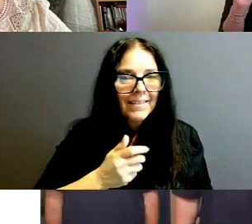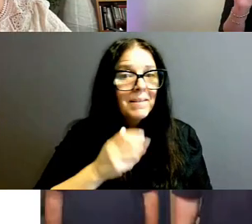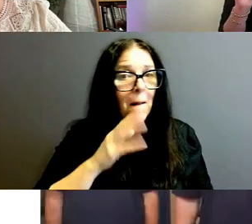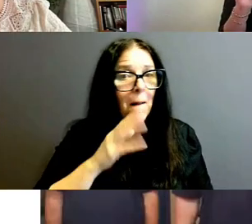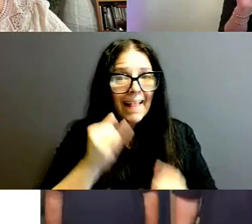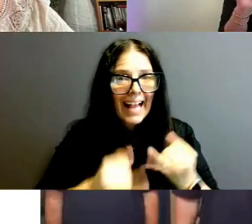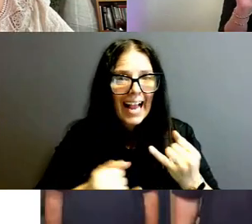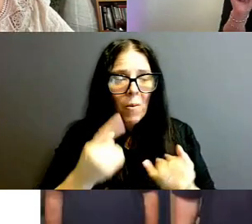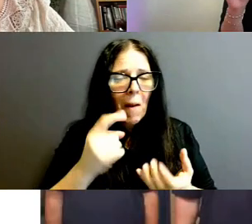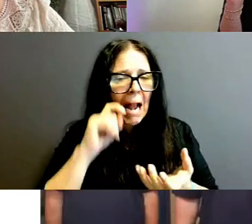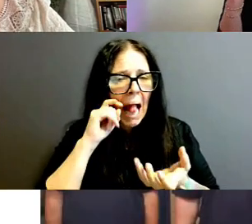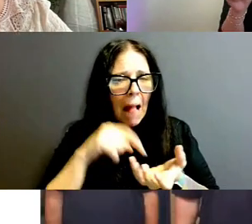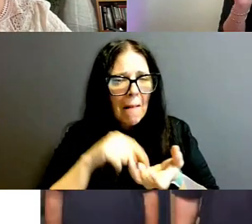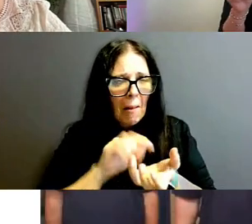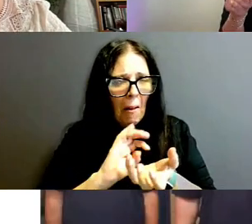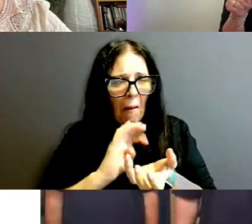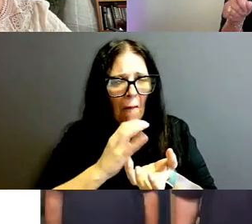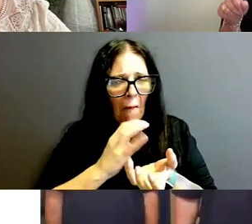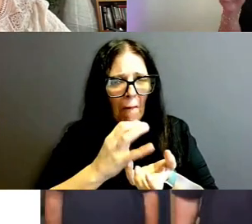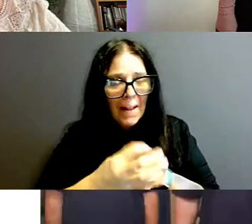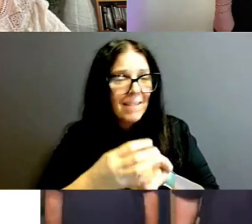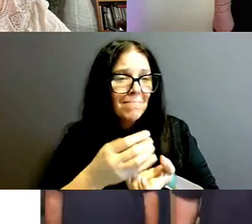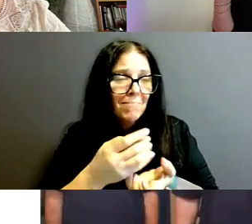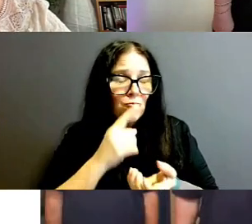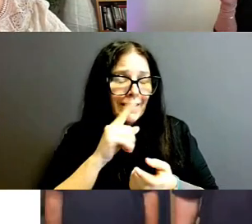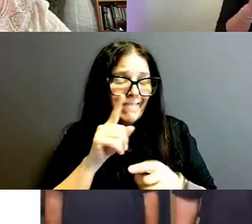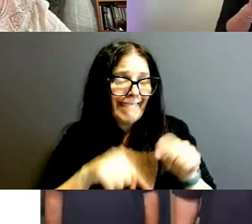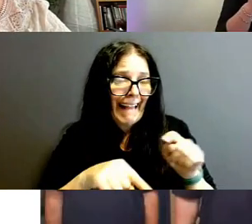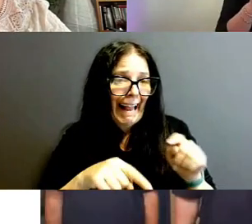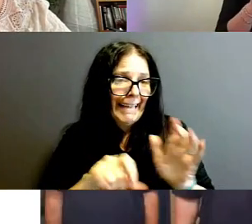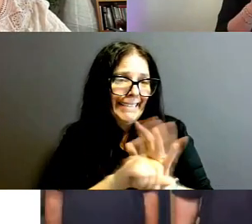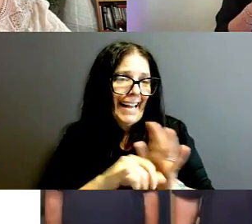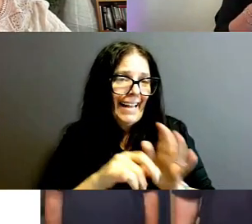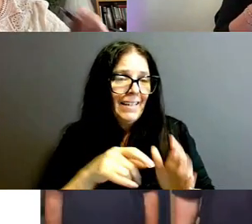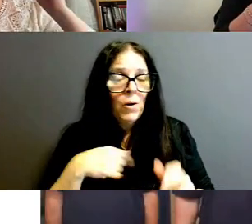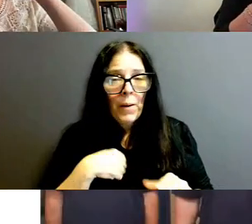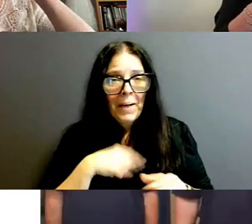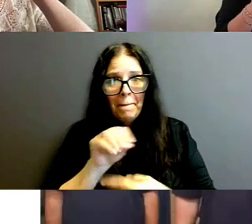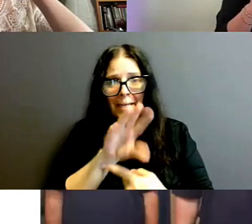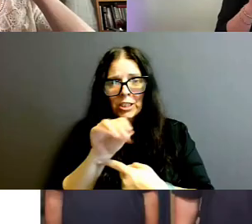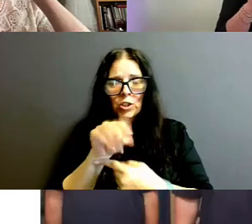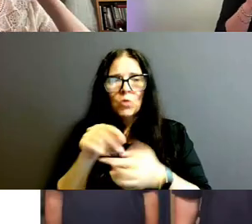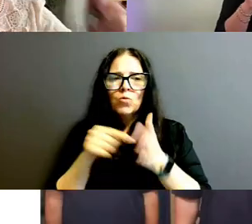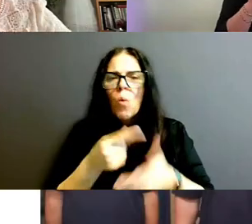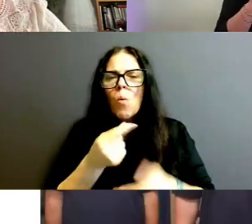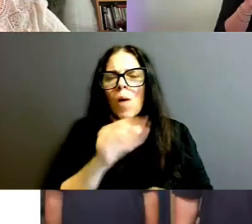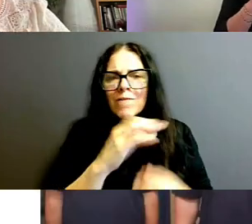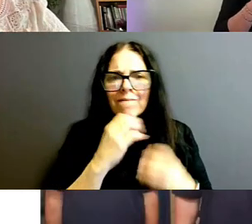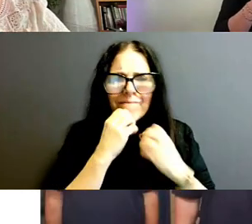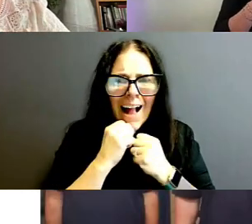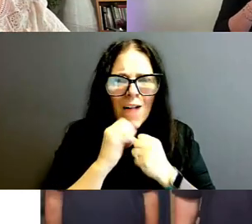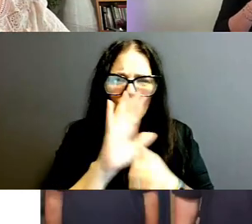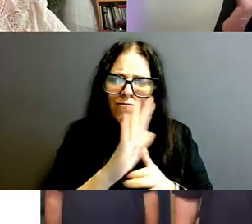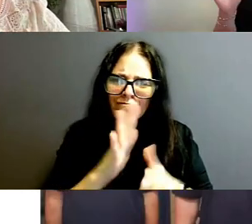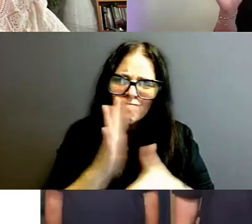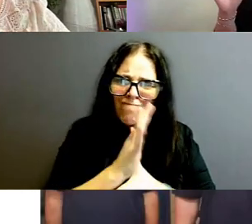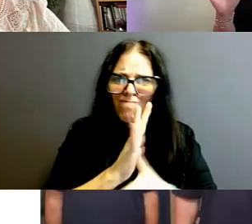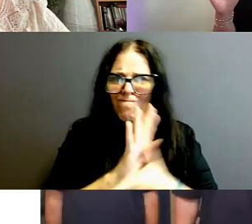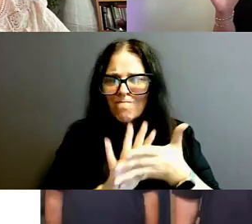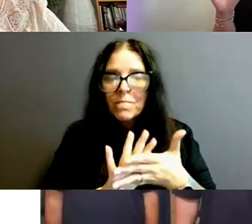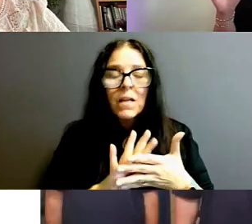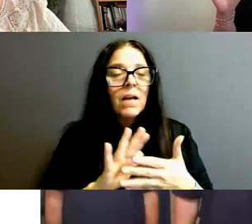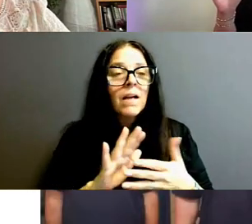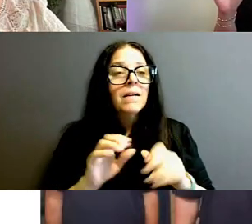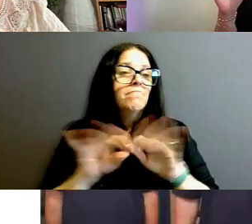really wrinkly, but you couldn't tell. We took a picture of them. We shared their core values on social media, and people loved